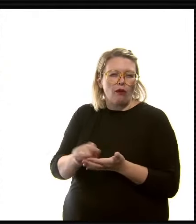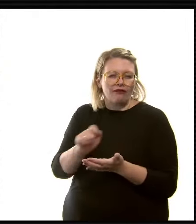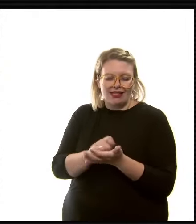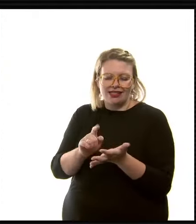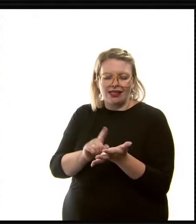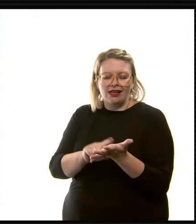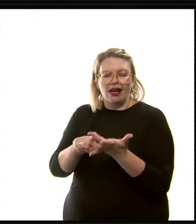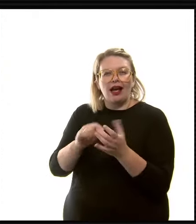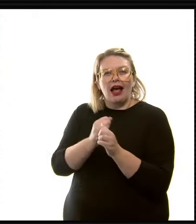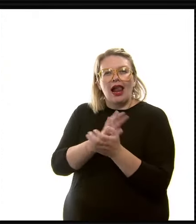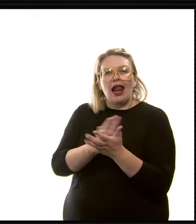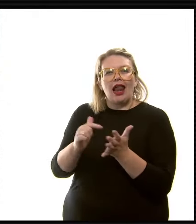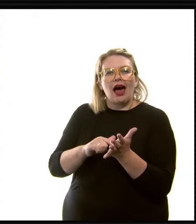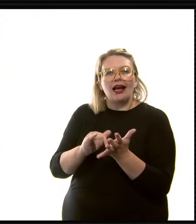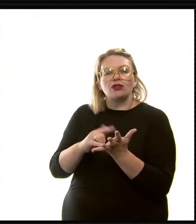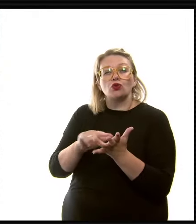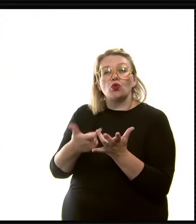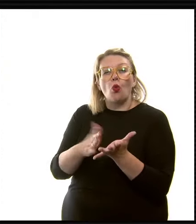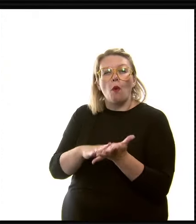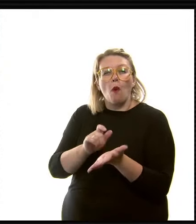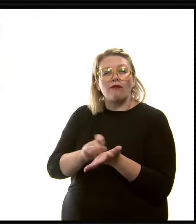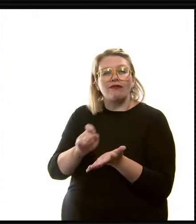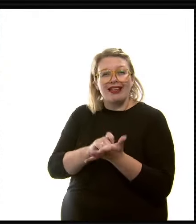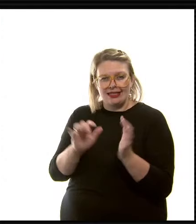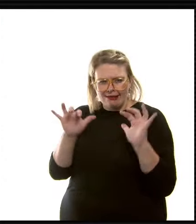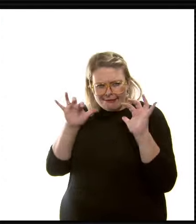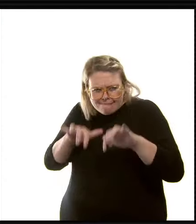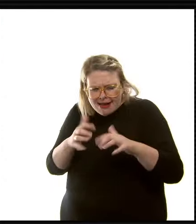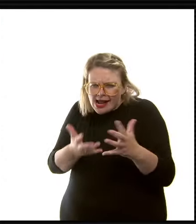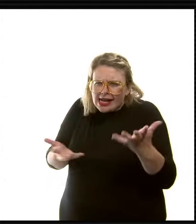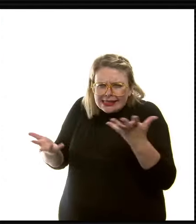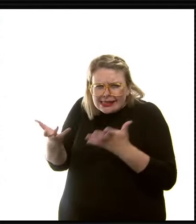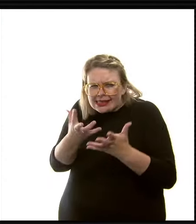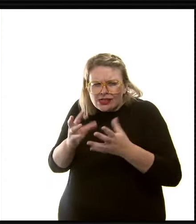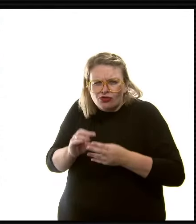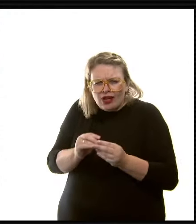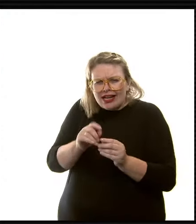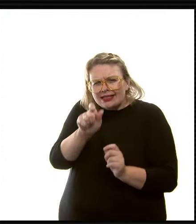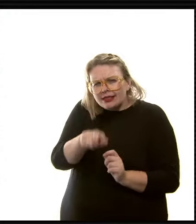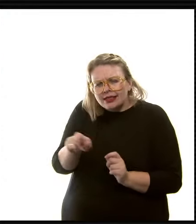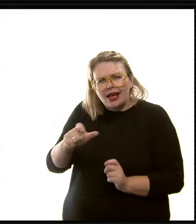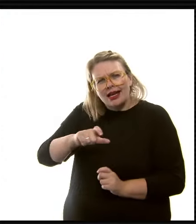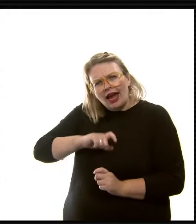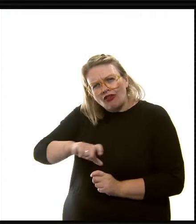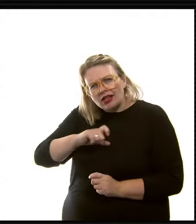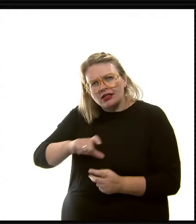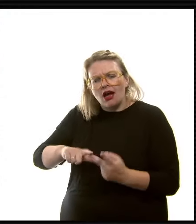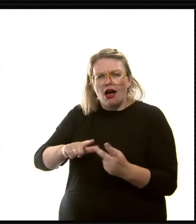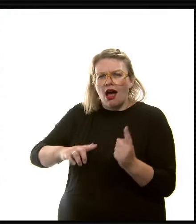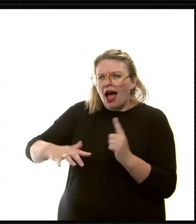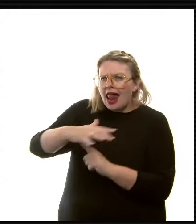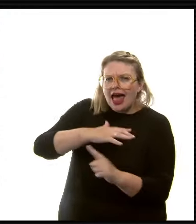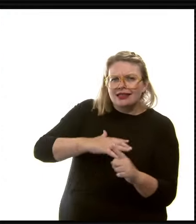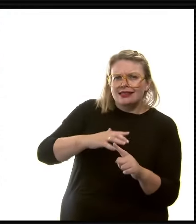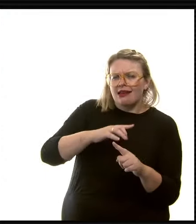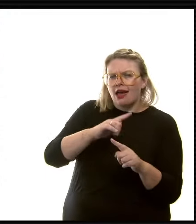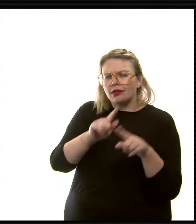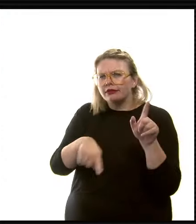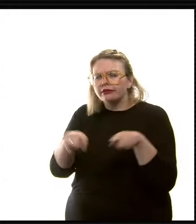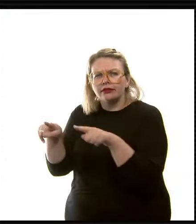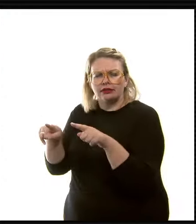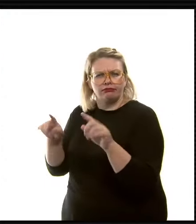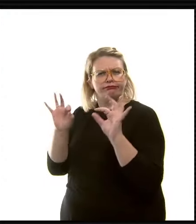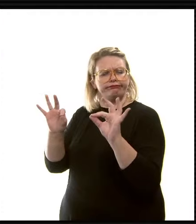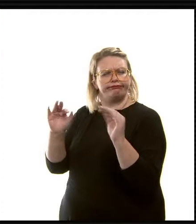the appropriate characters, creatures, scenarios, and landscapes to create the most beautiful and majestic Pandoran